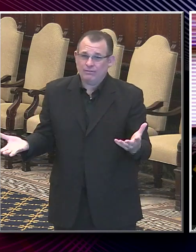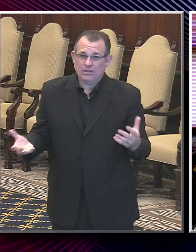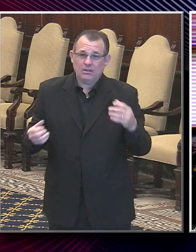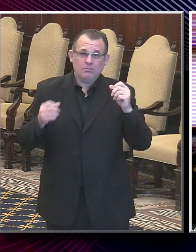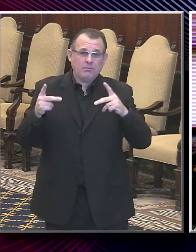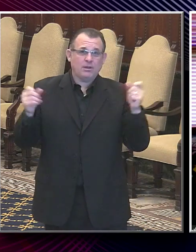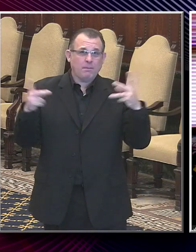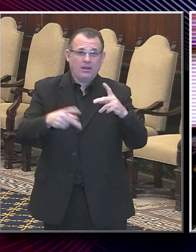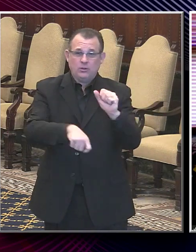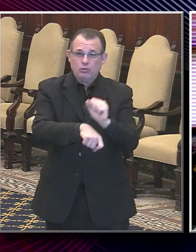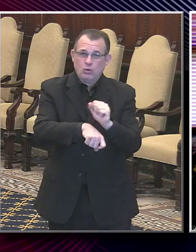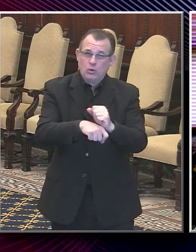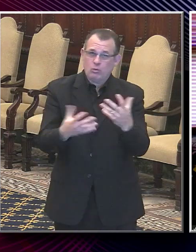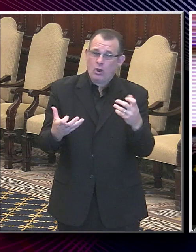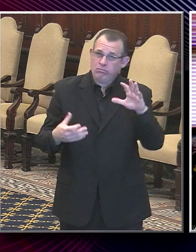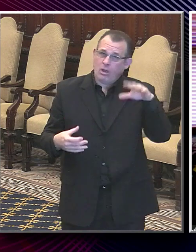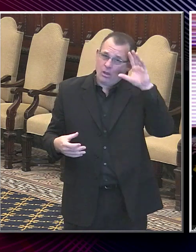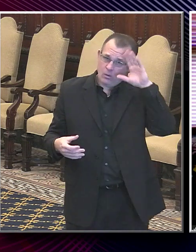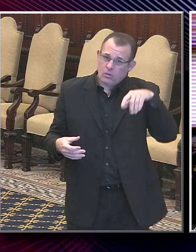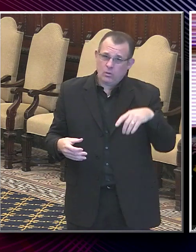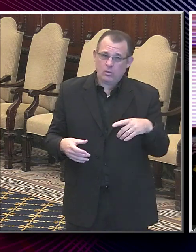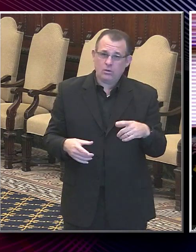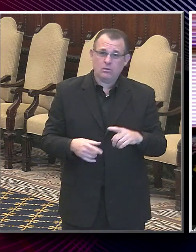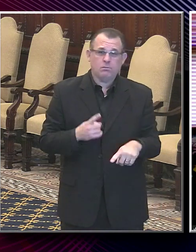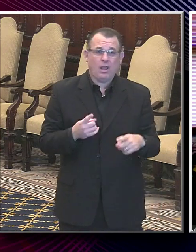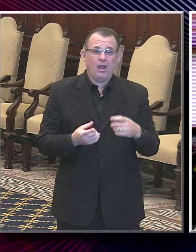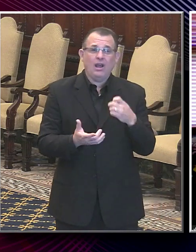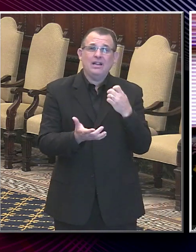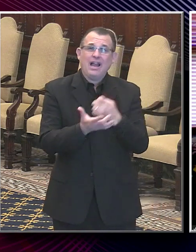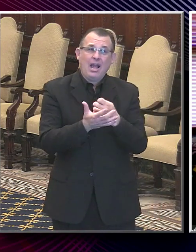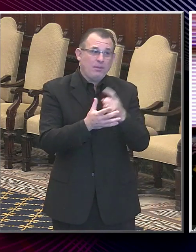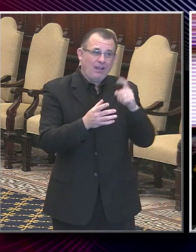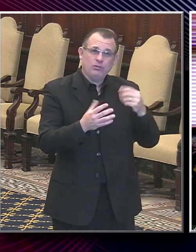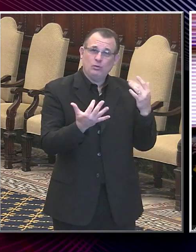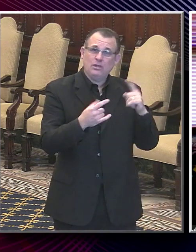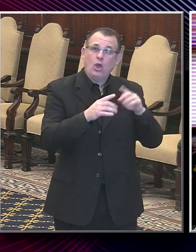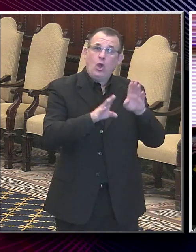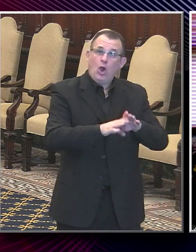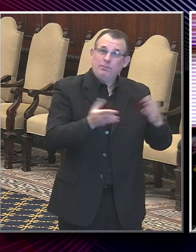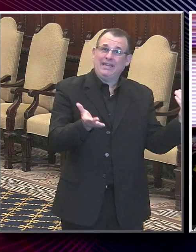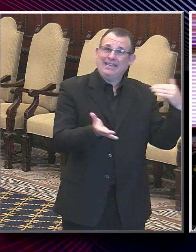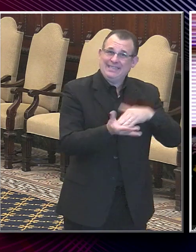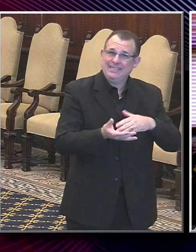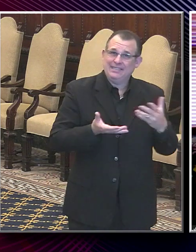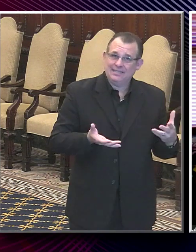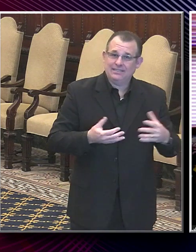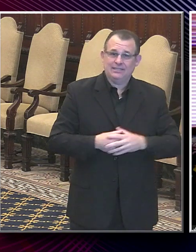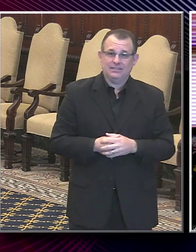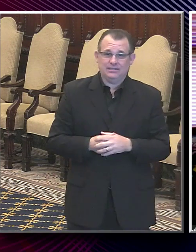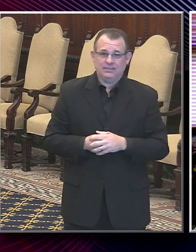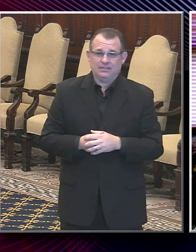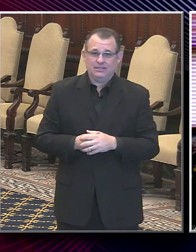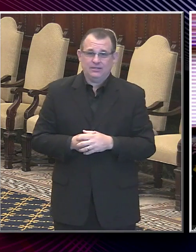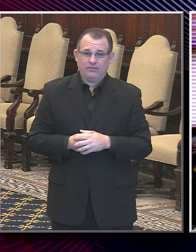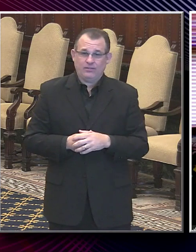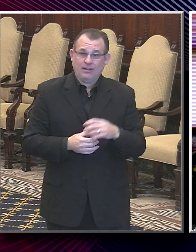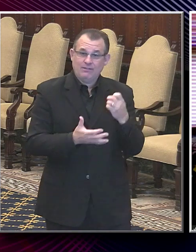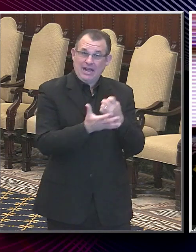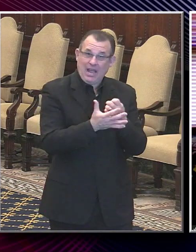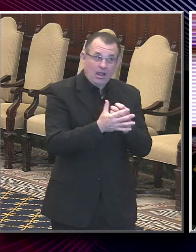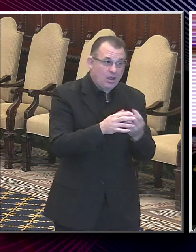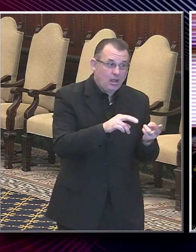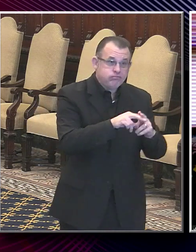sooner we get the economy back in shape, the sooner we can look to bring people back. But I don't have an